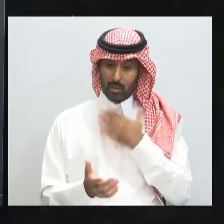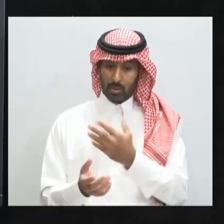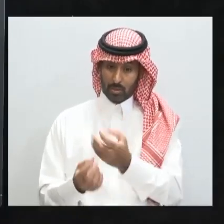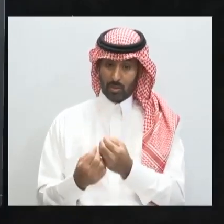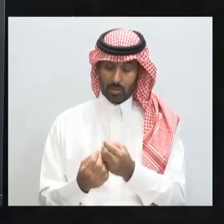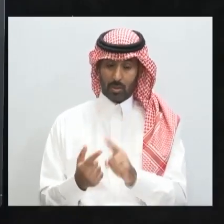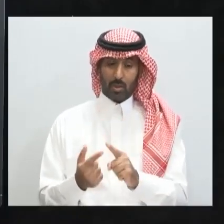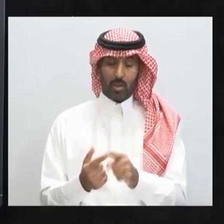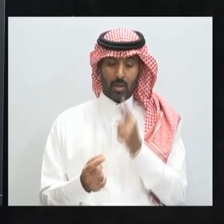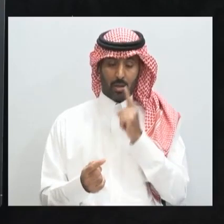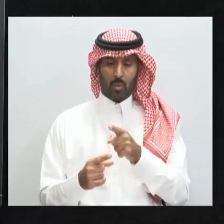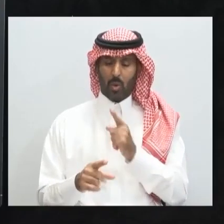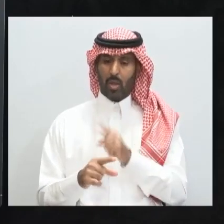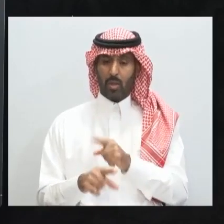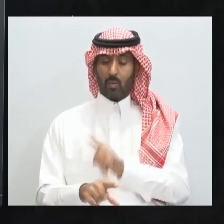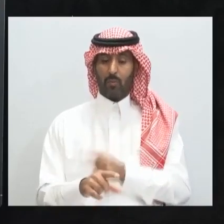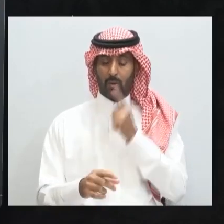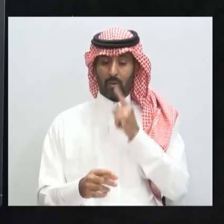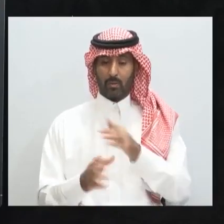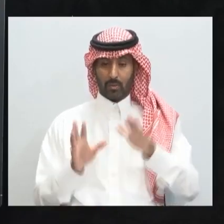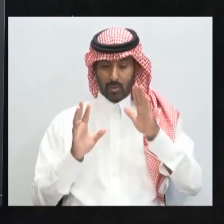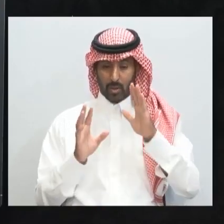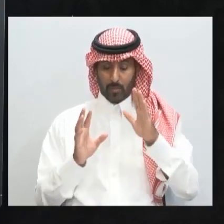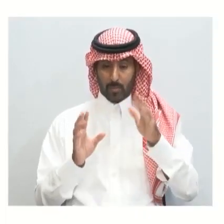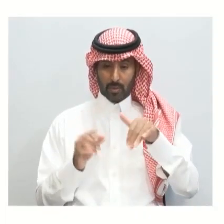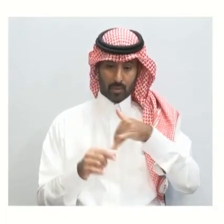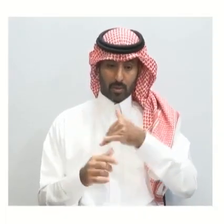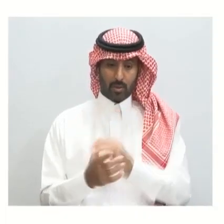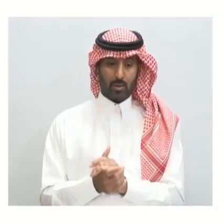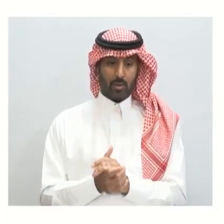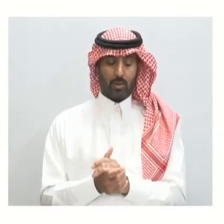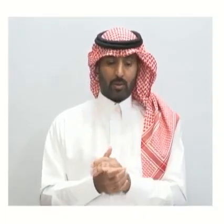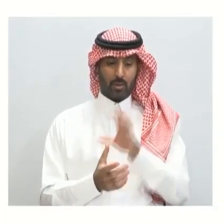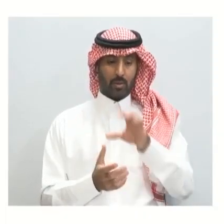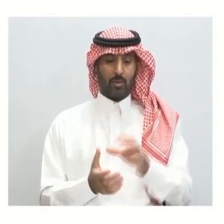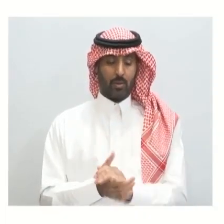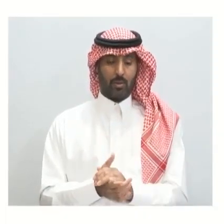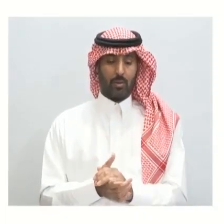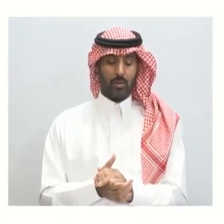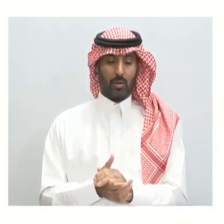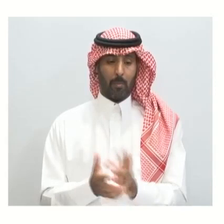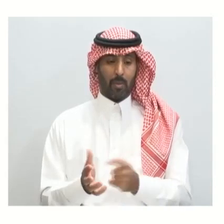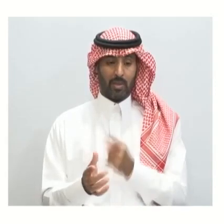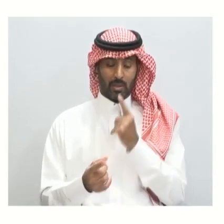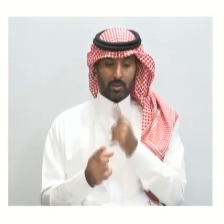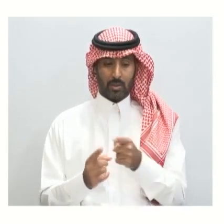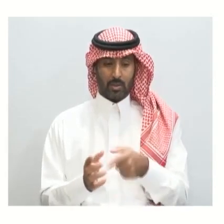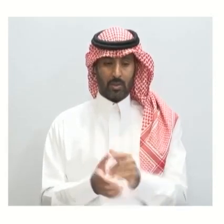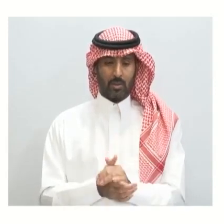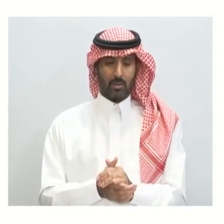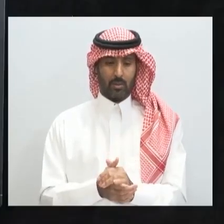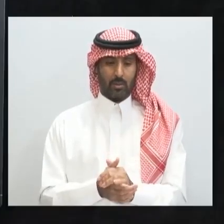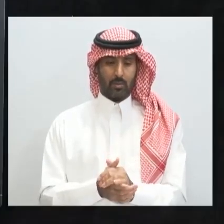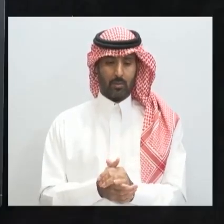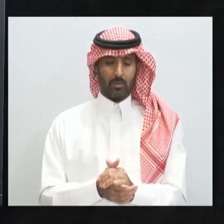Some predators wait for their prey to come to them. Blank predators chase their prey. Now here